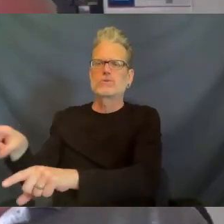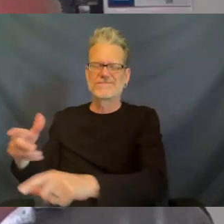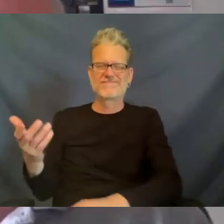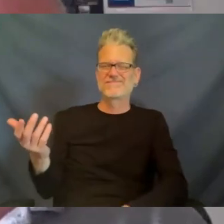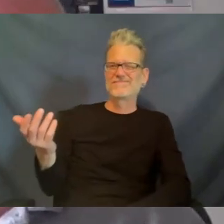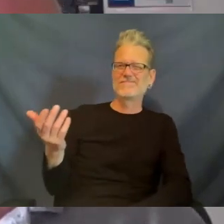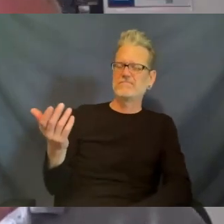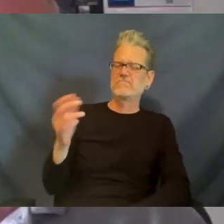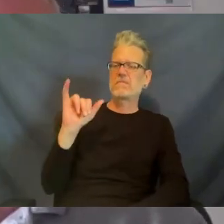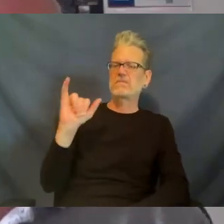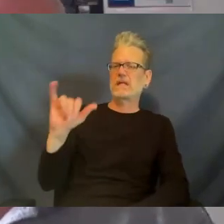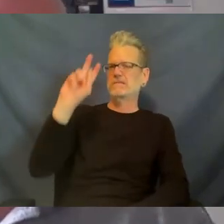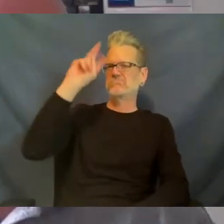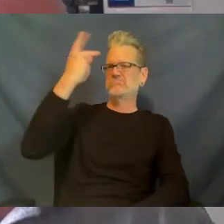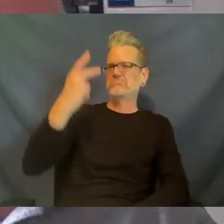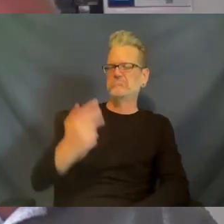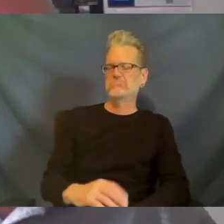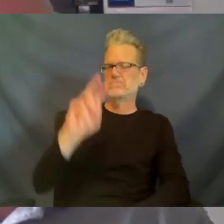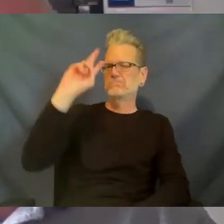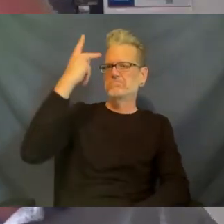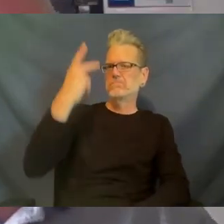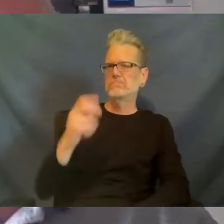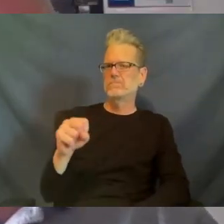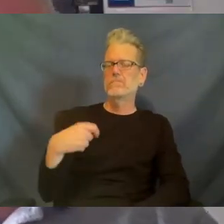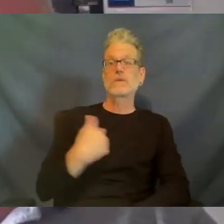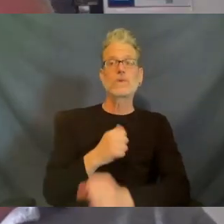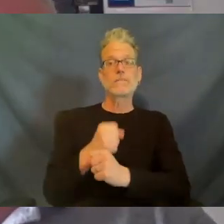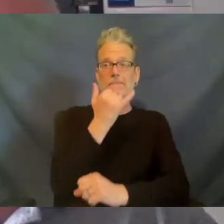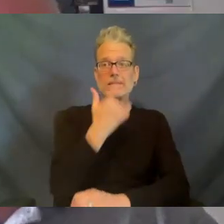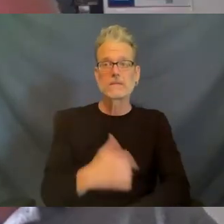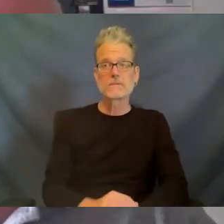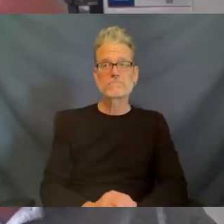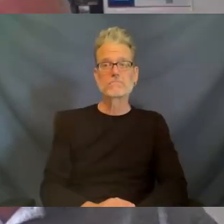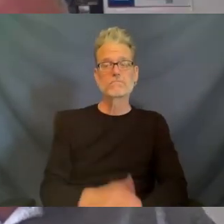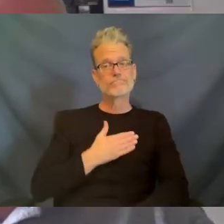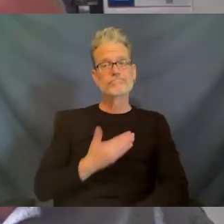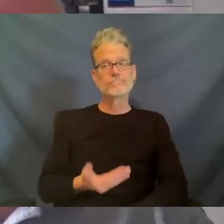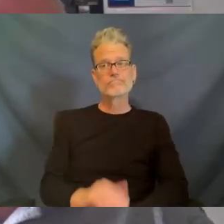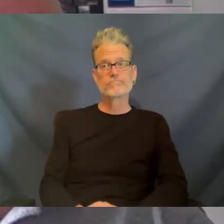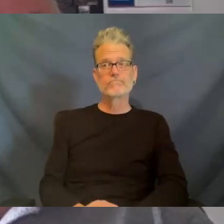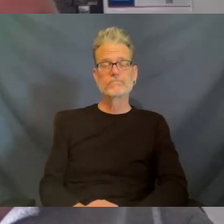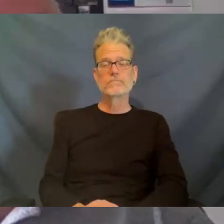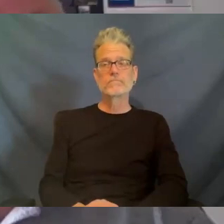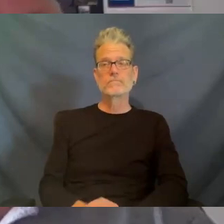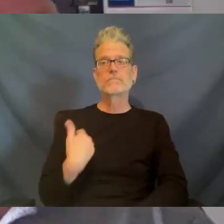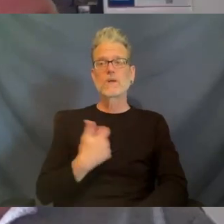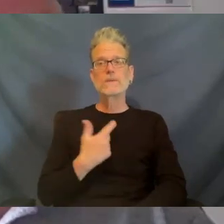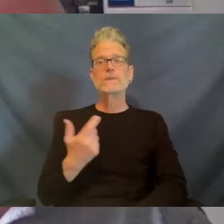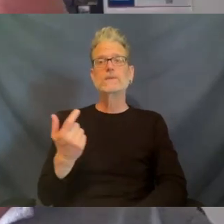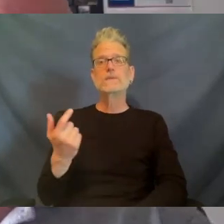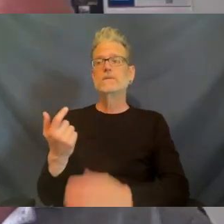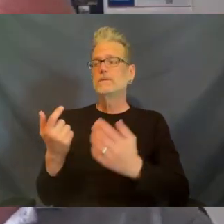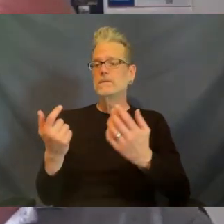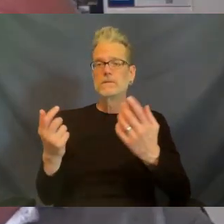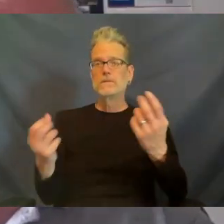is a misperception. We make mistakes. We do all of those things. We juggle